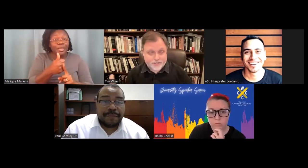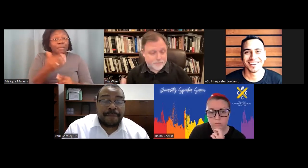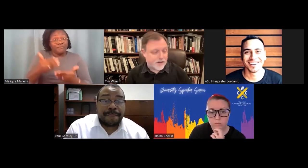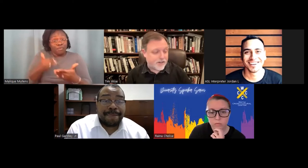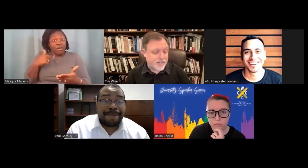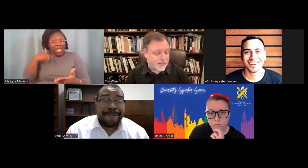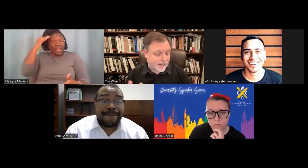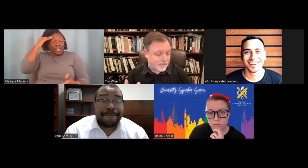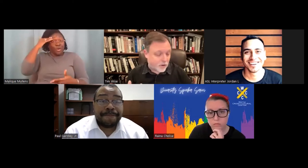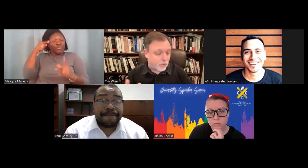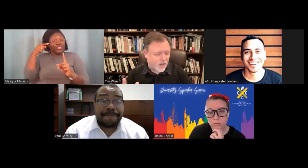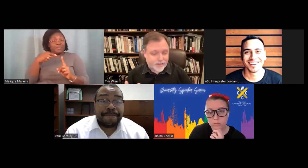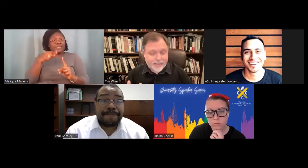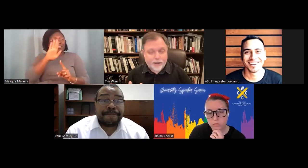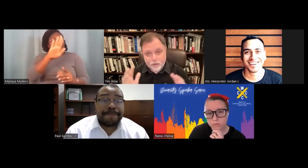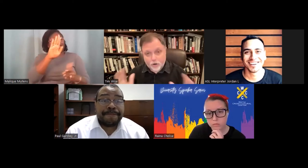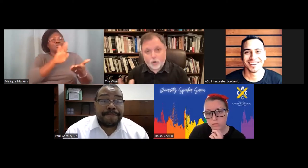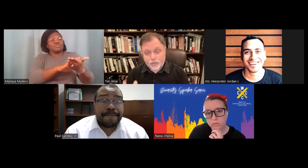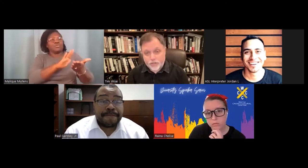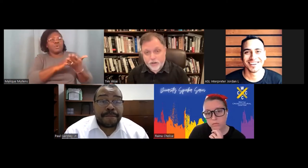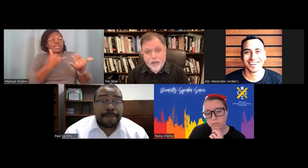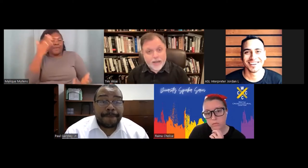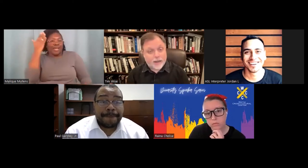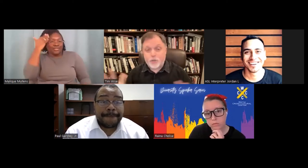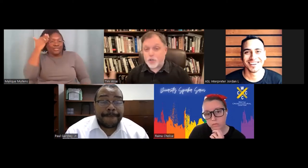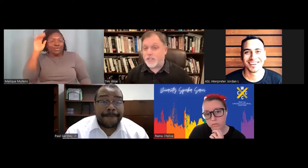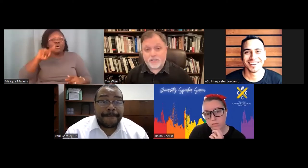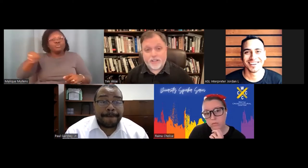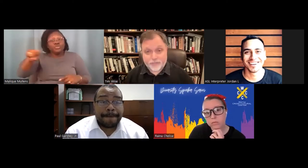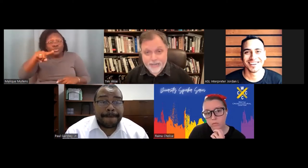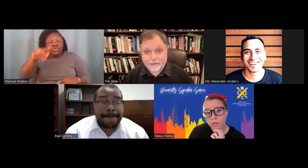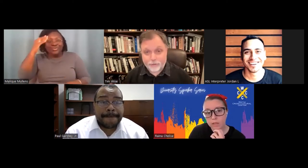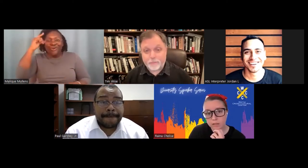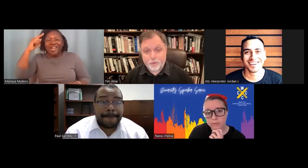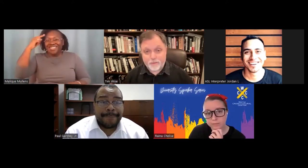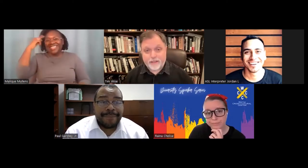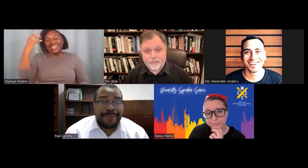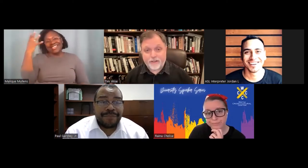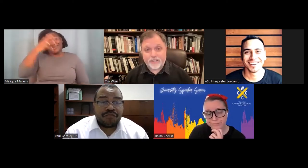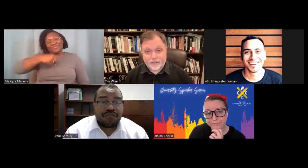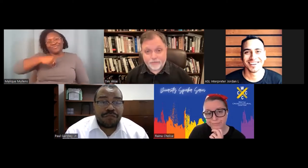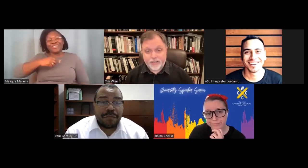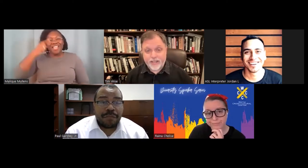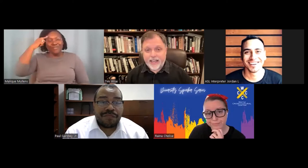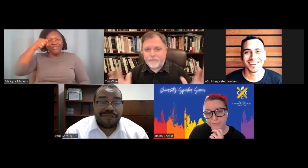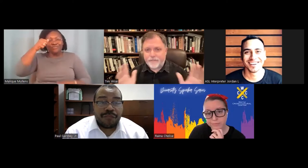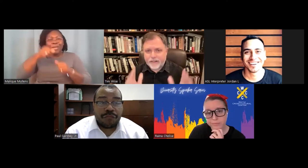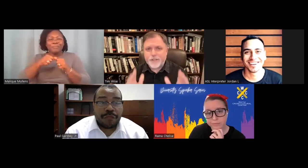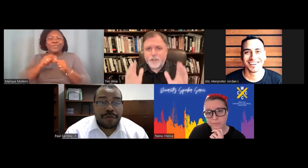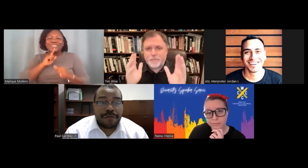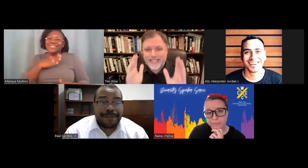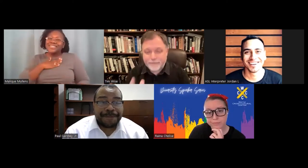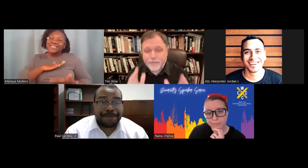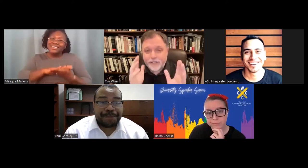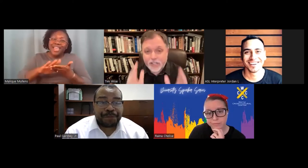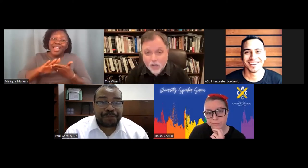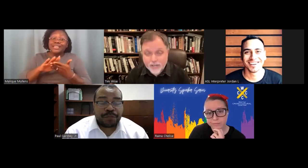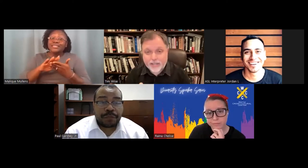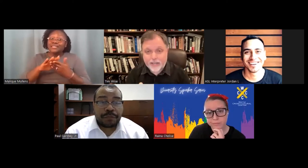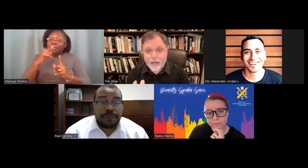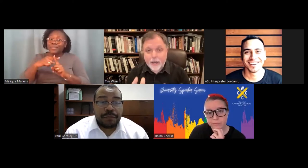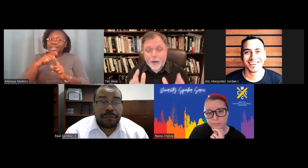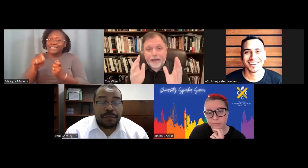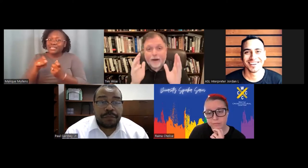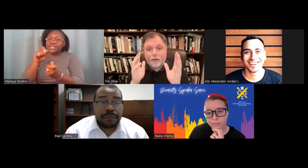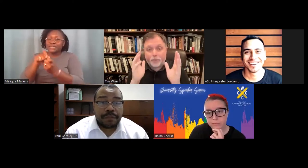of the system there is. I don't know it now, but y'all would know. I'm sure it's lovely. I remember it being very lovely and very specifically